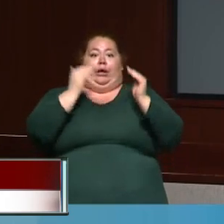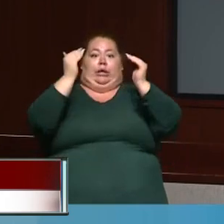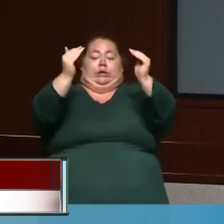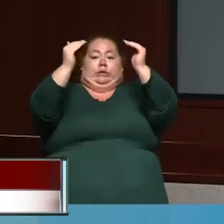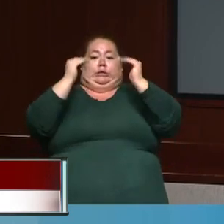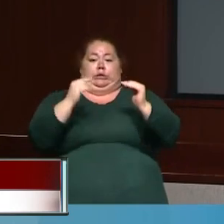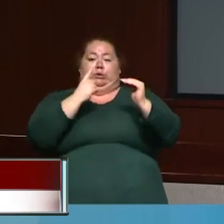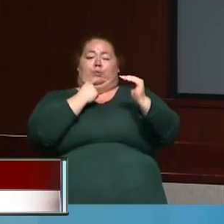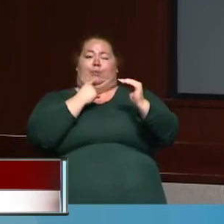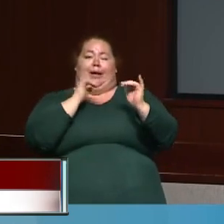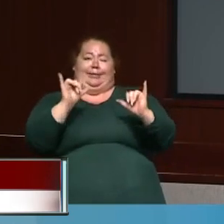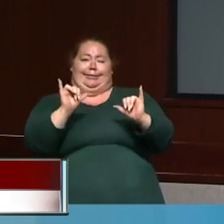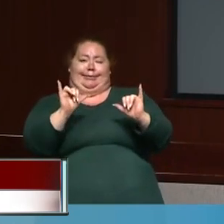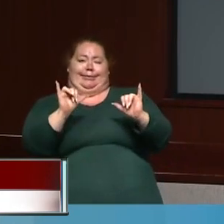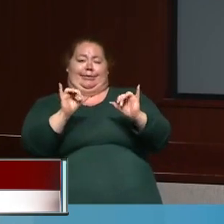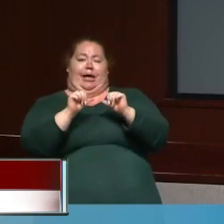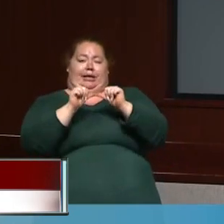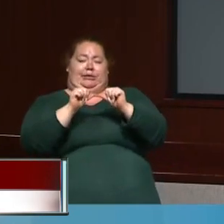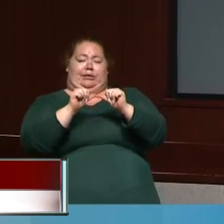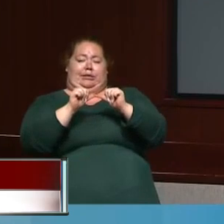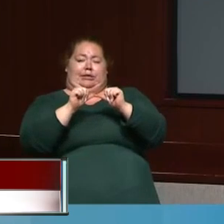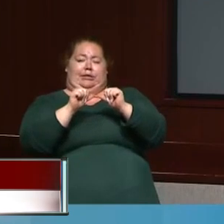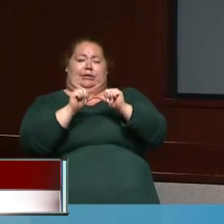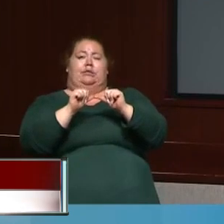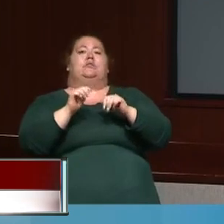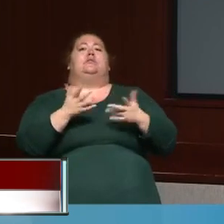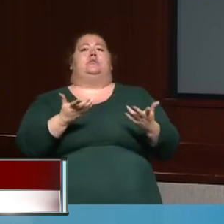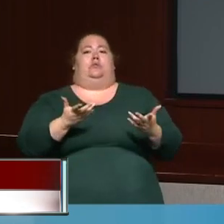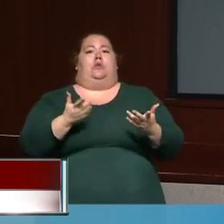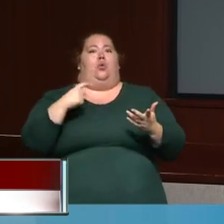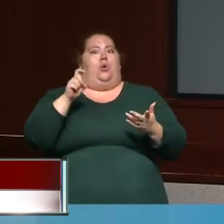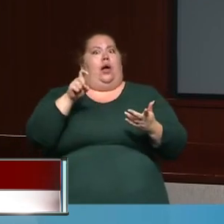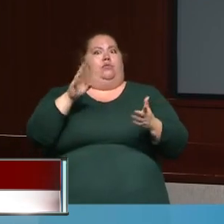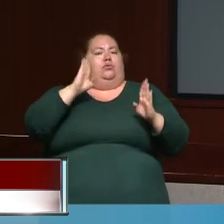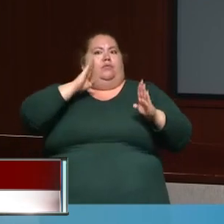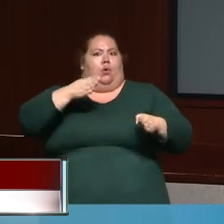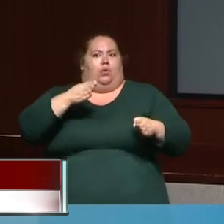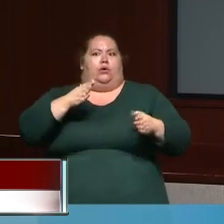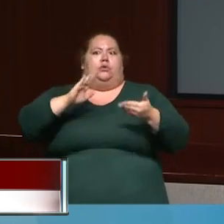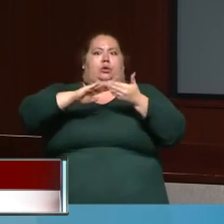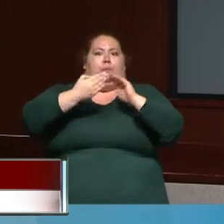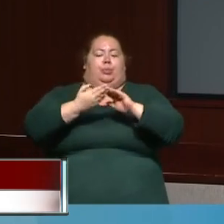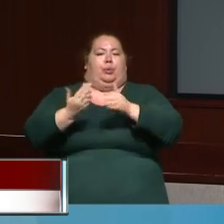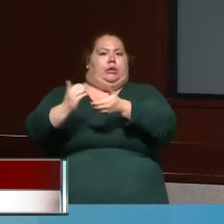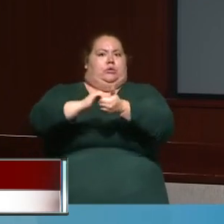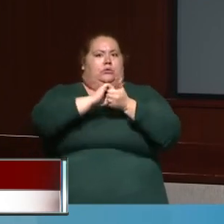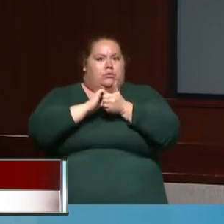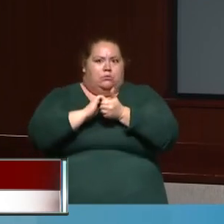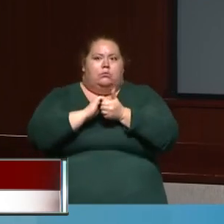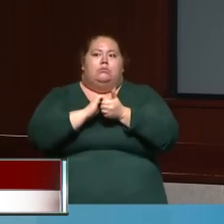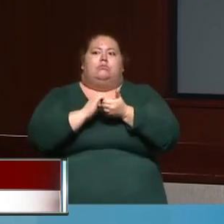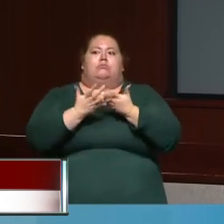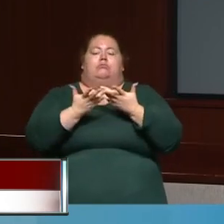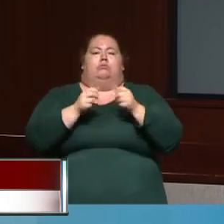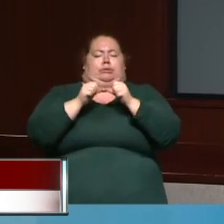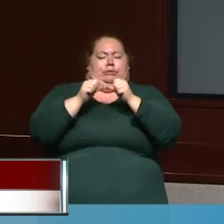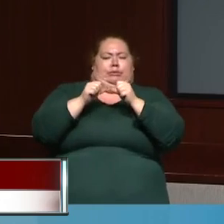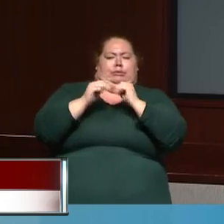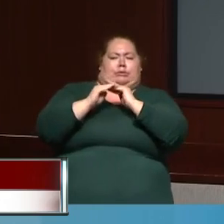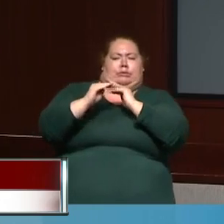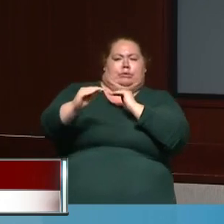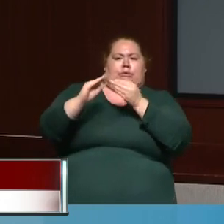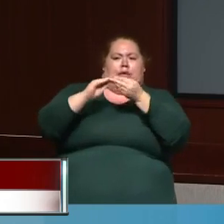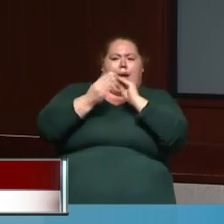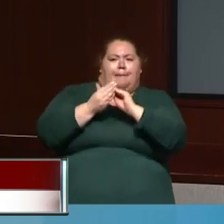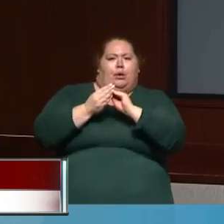not. So we need to maintain our focus as a community on keeping our numbers going in the